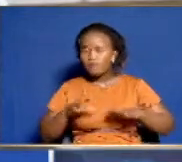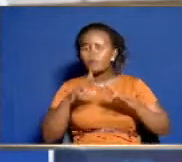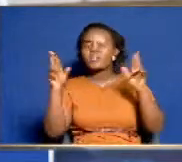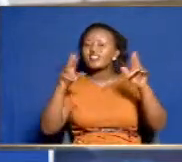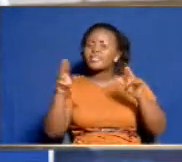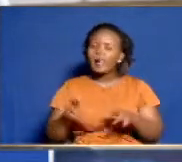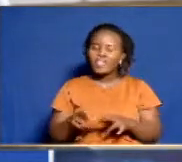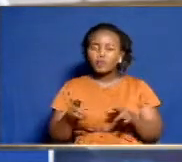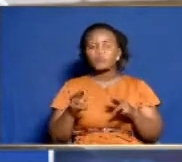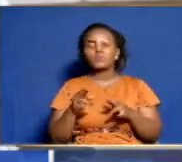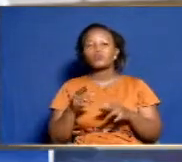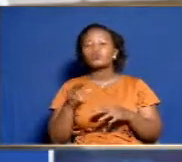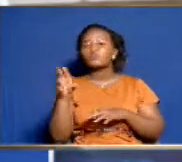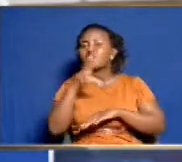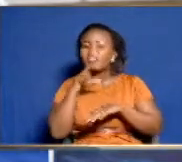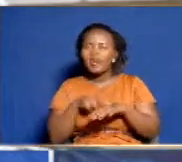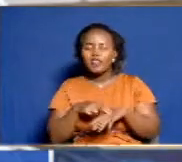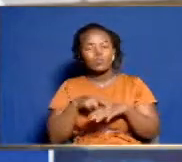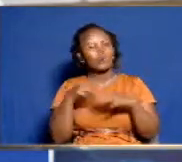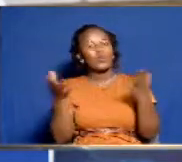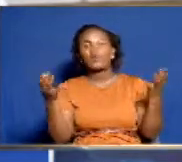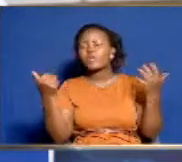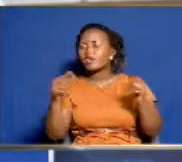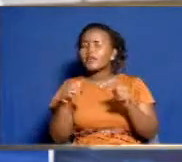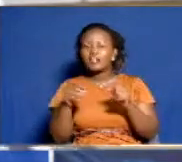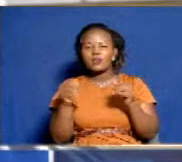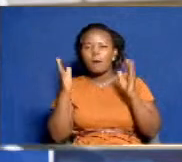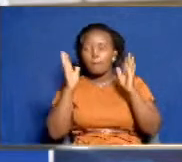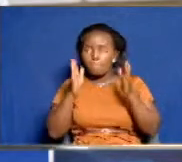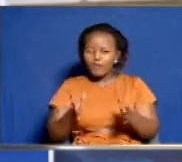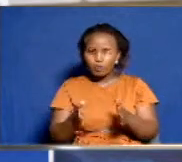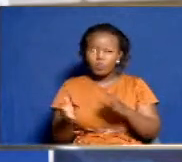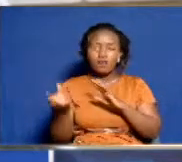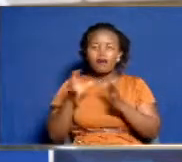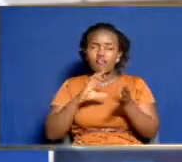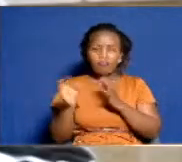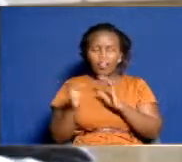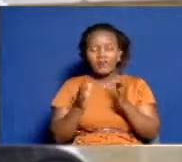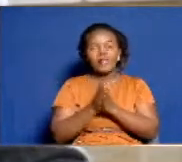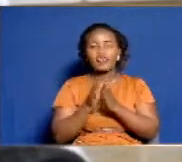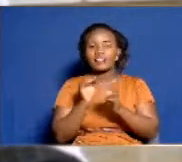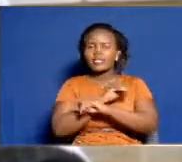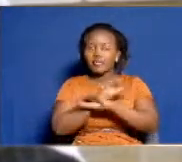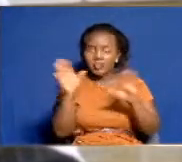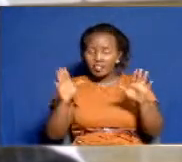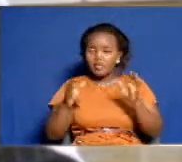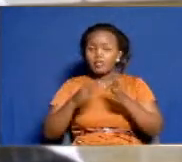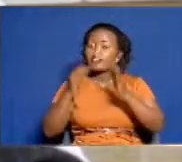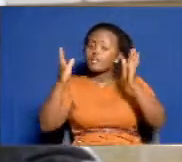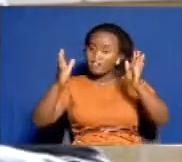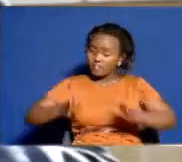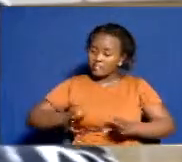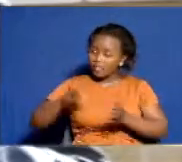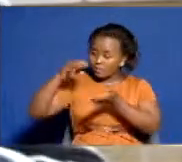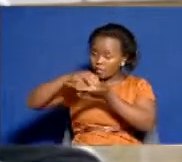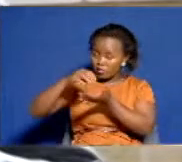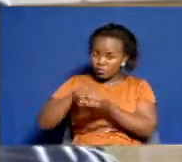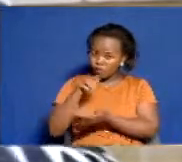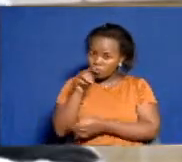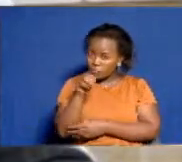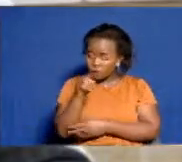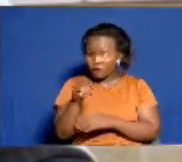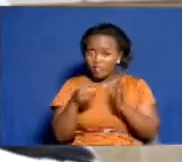national, or otherwise, fairly and with parity. Leaders in positions such